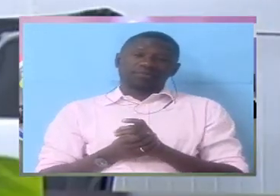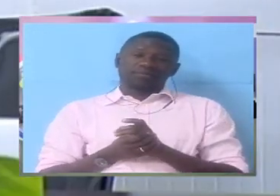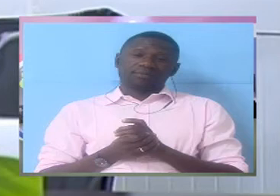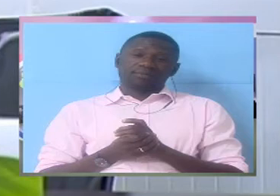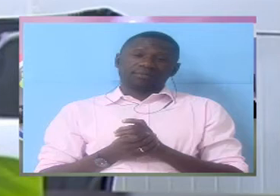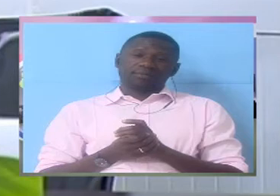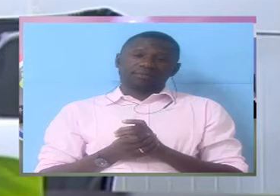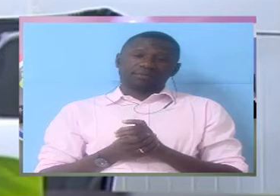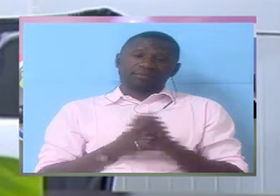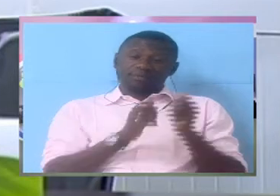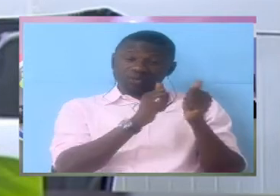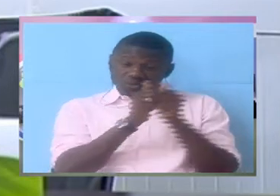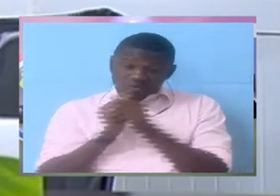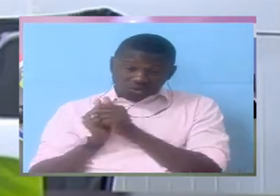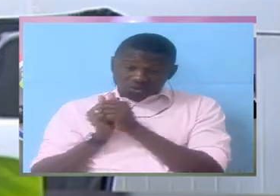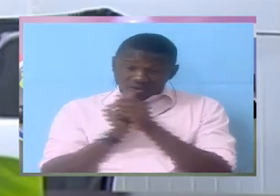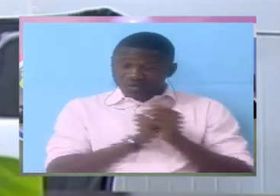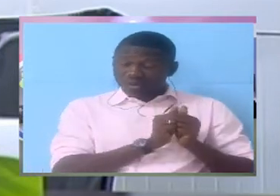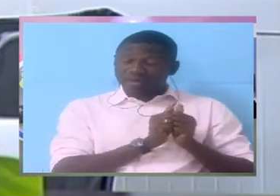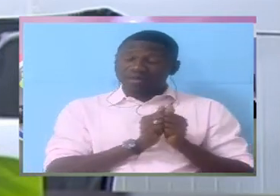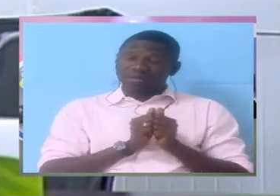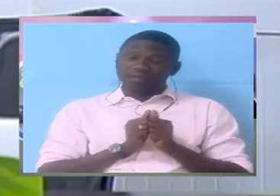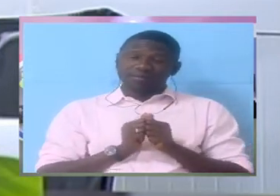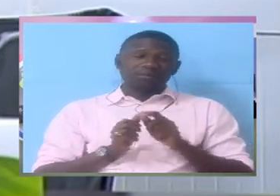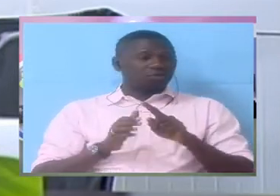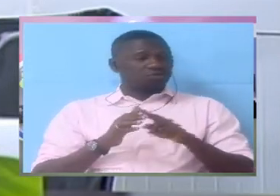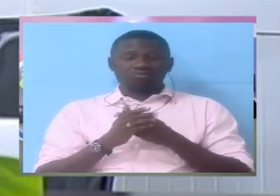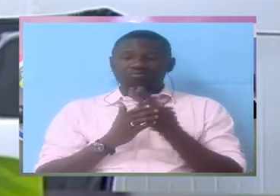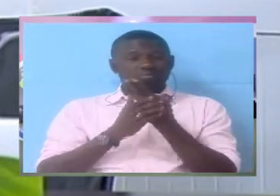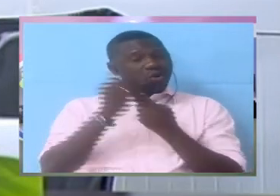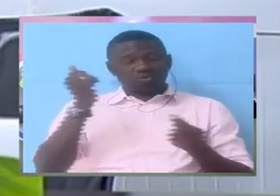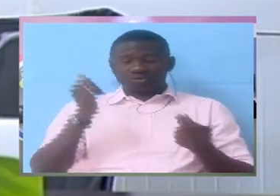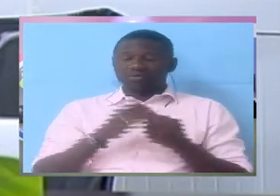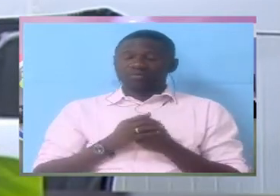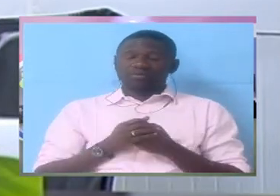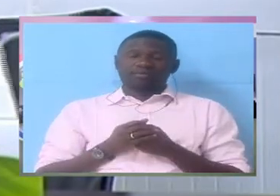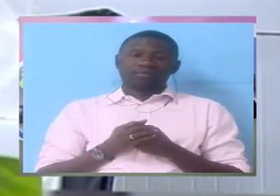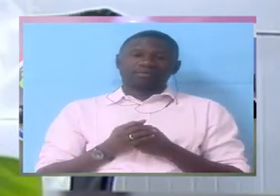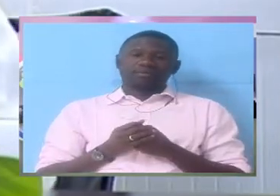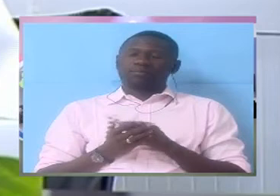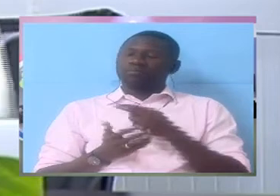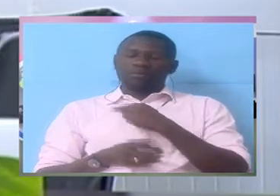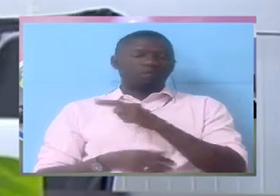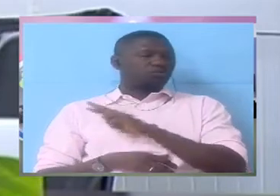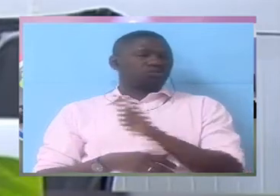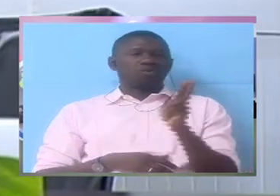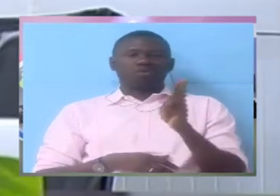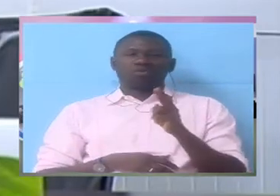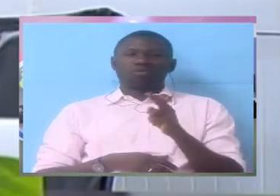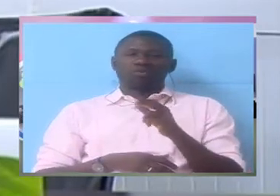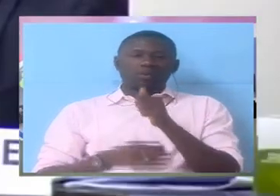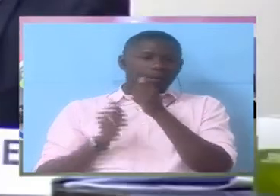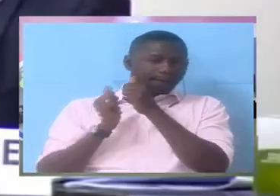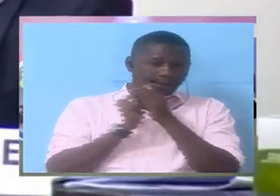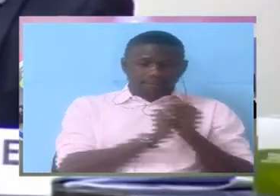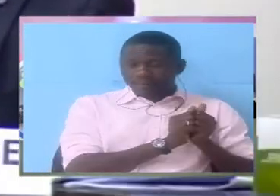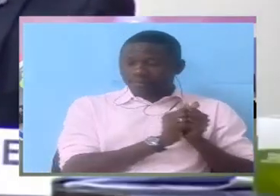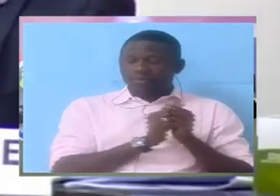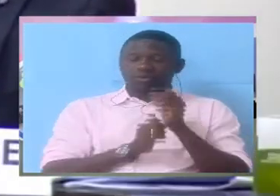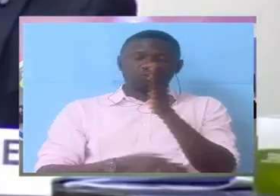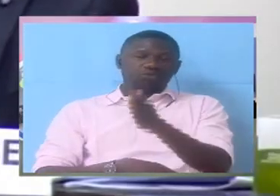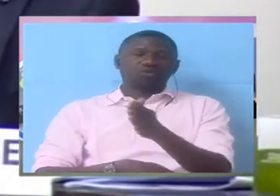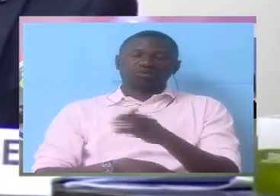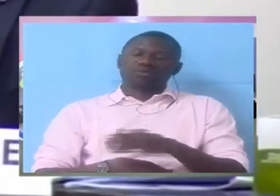No. Nyafulobe. Kanyinyandi. I don't conceal. Well, okay. Mr. Witness.